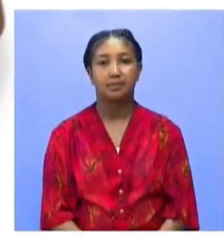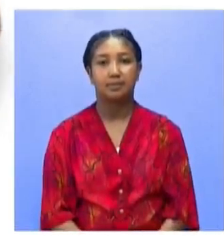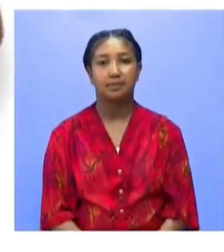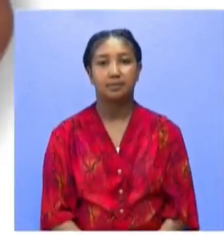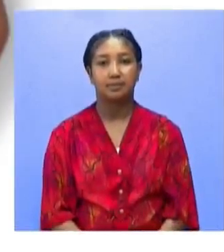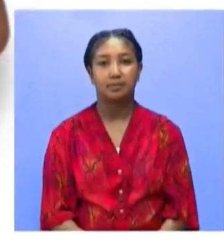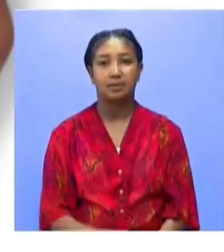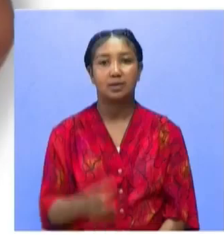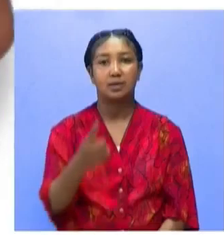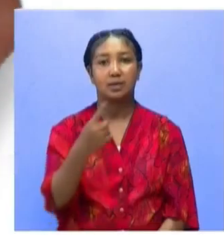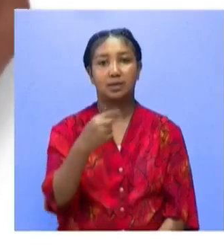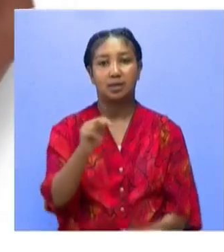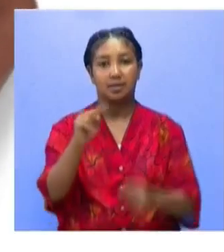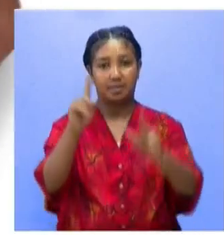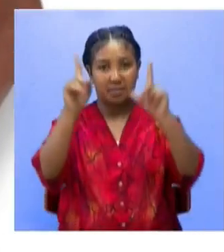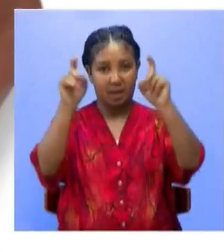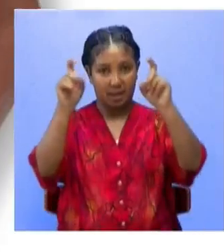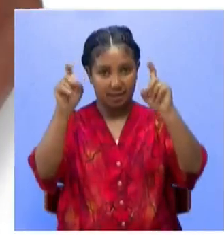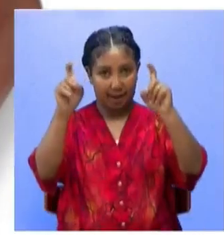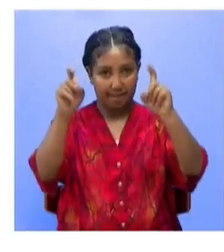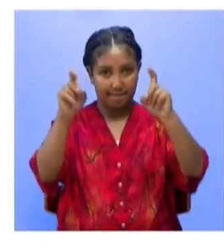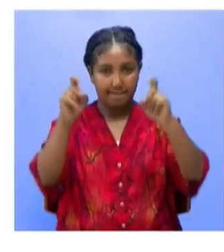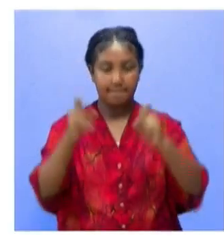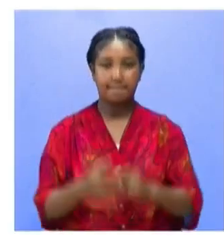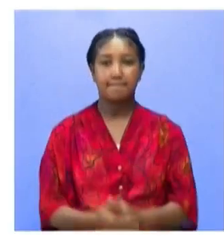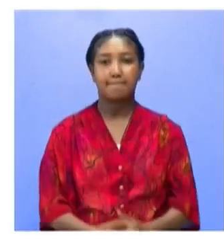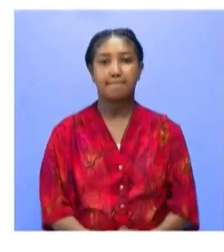the exam.